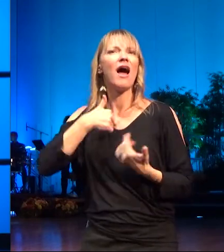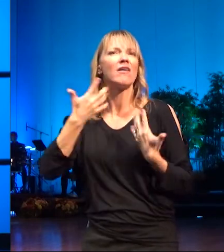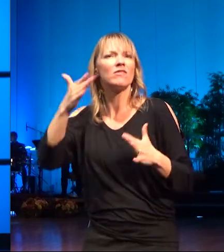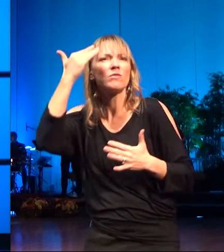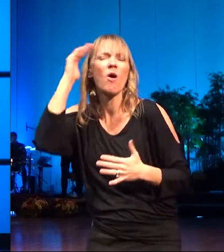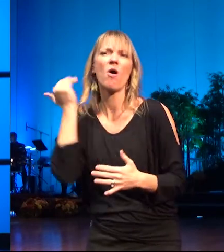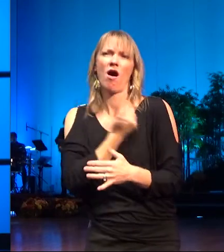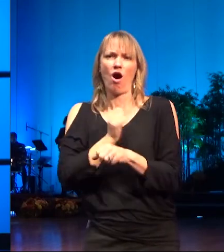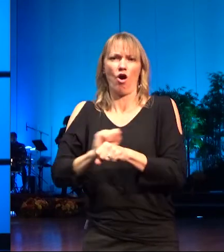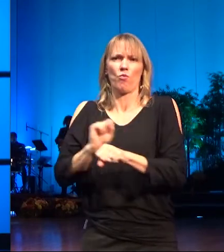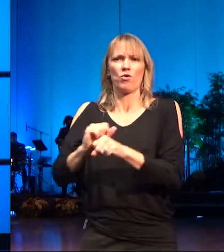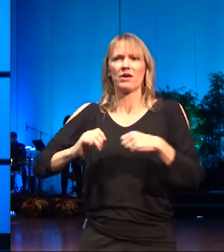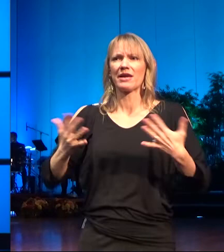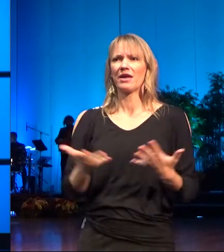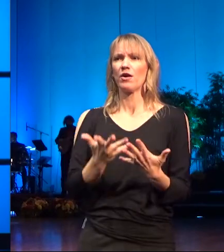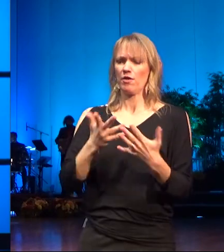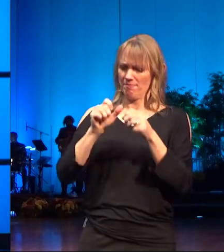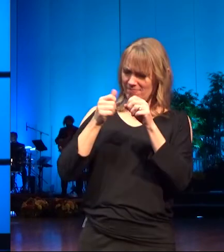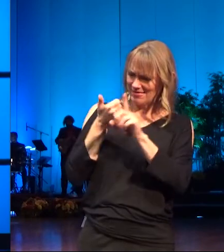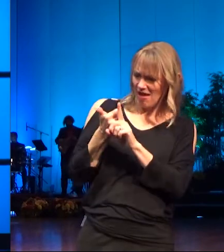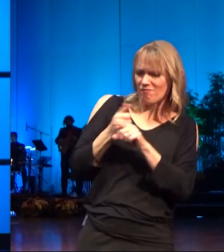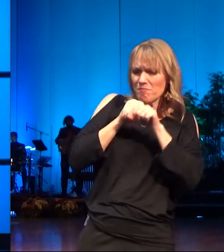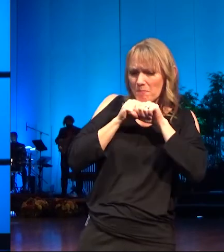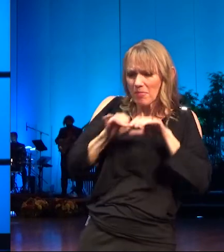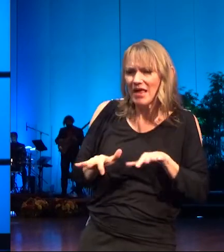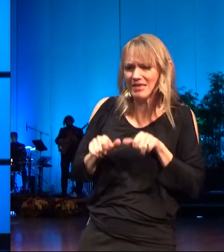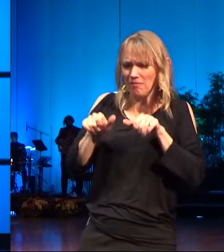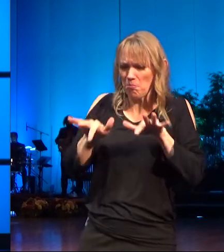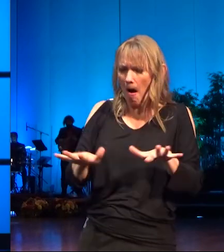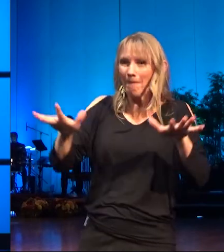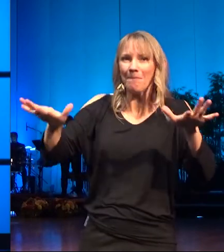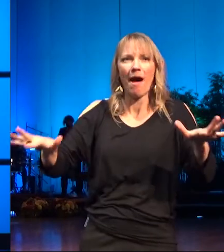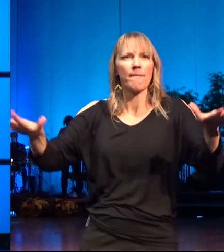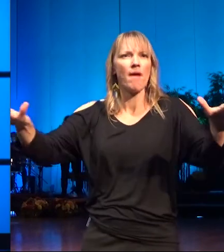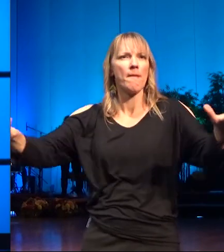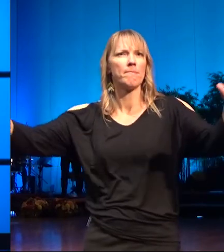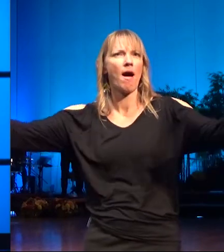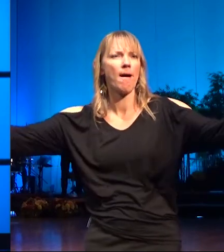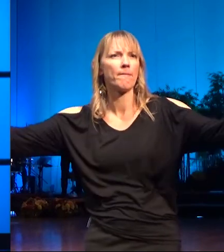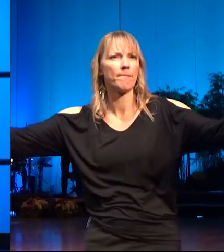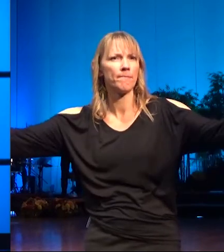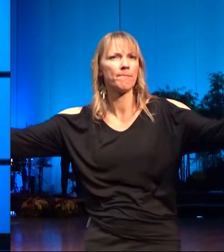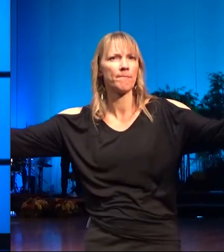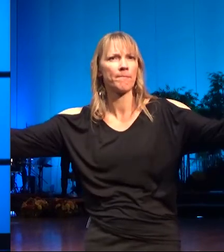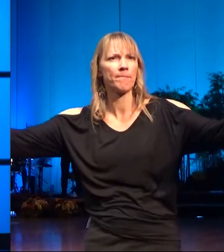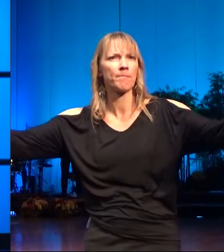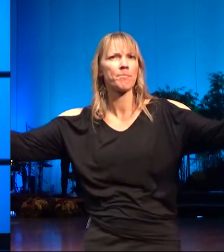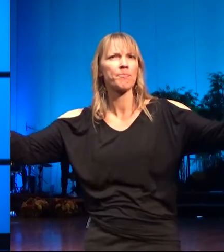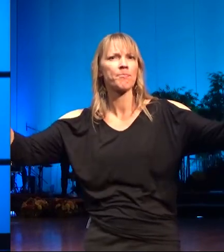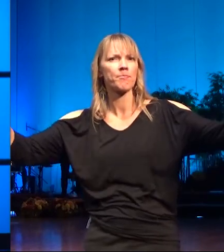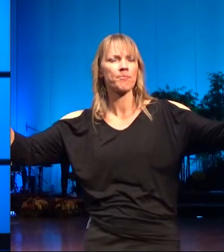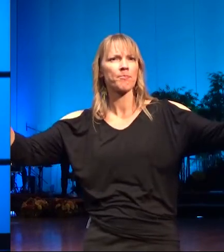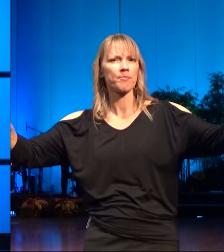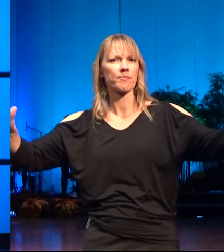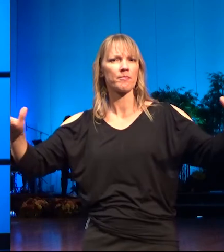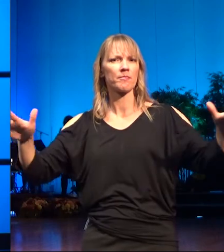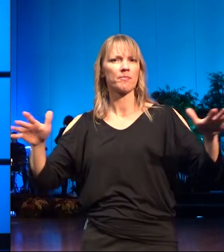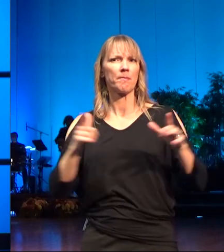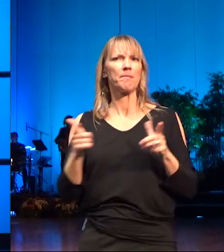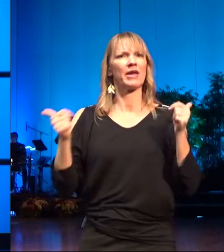For I know that the work that we do here is a blessing, and it ripples out beyond this